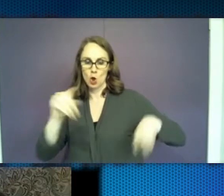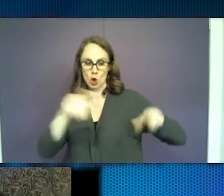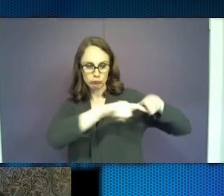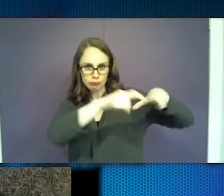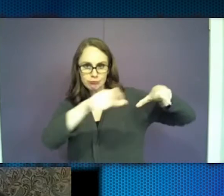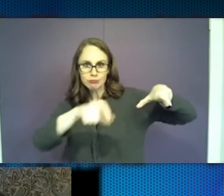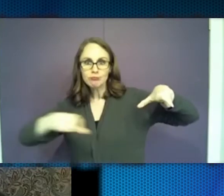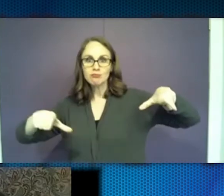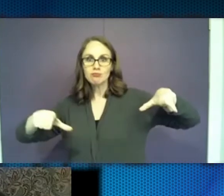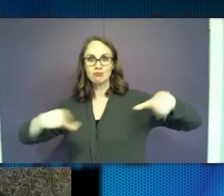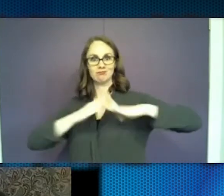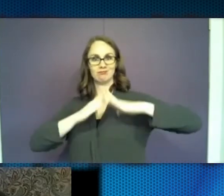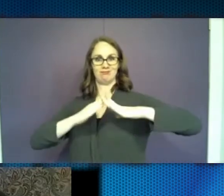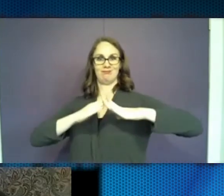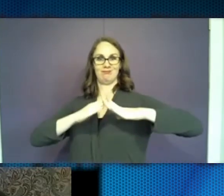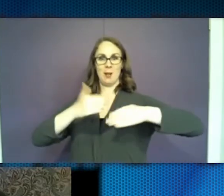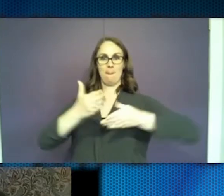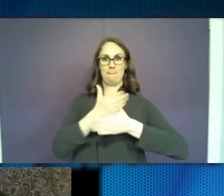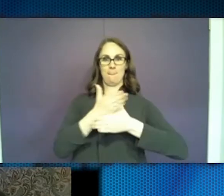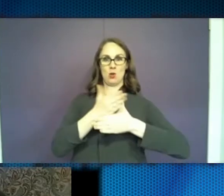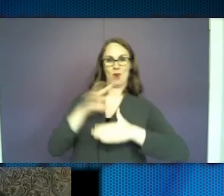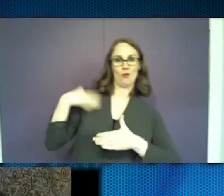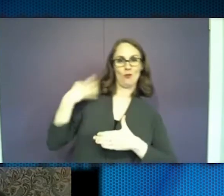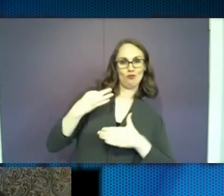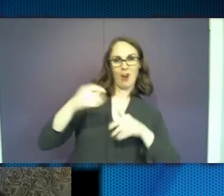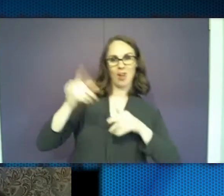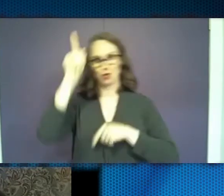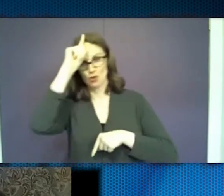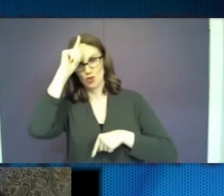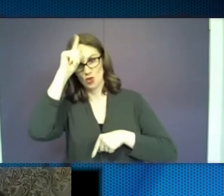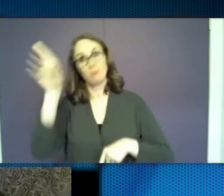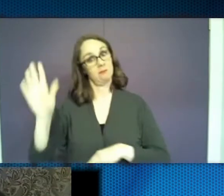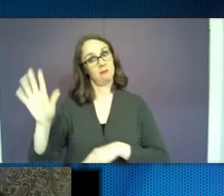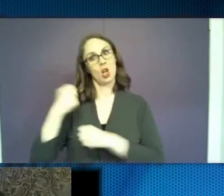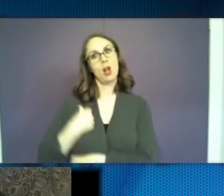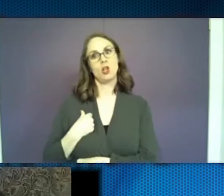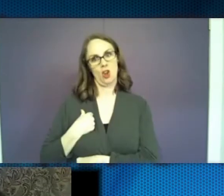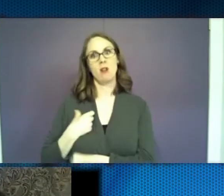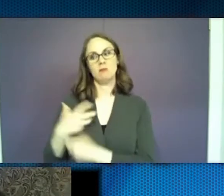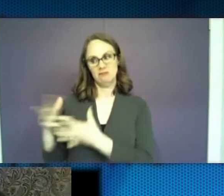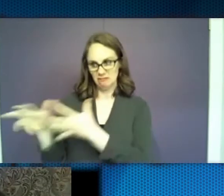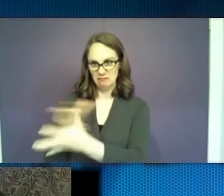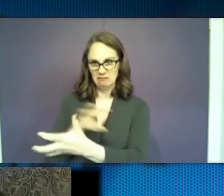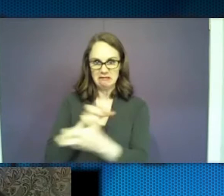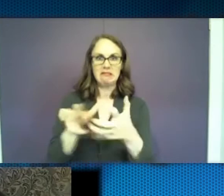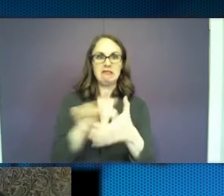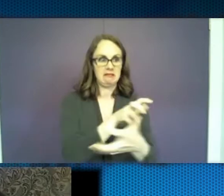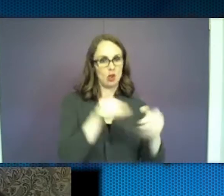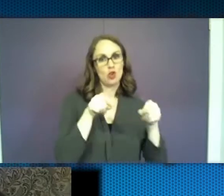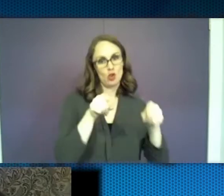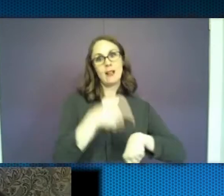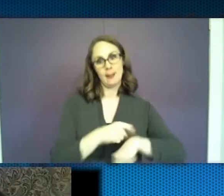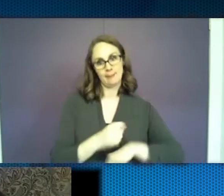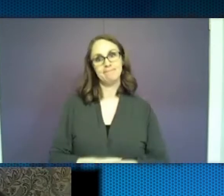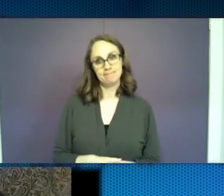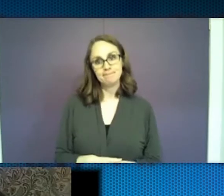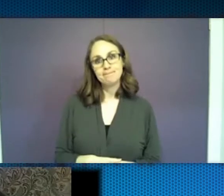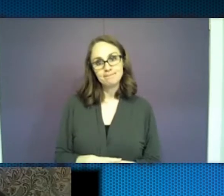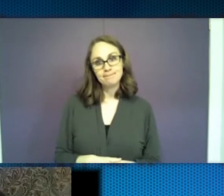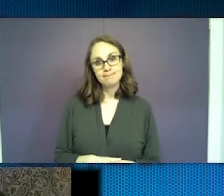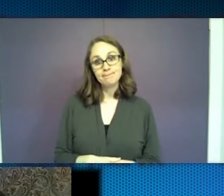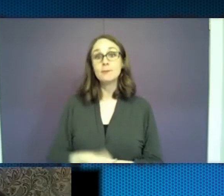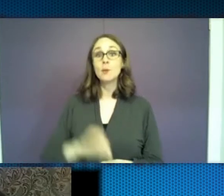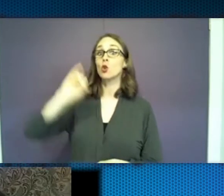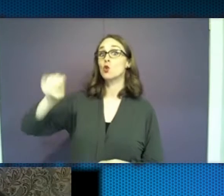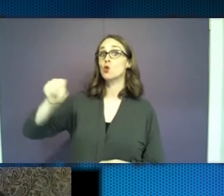So his army, his generals, did a pretty thorough job of devastating the Palatinate during that time. So when